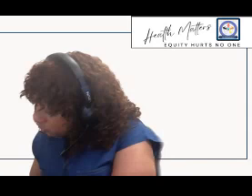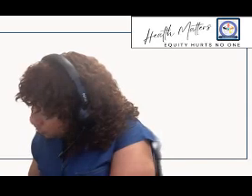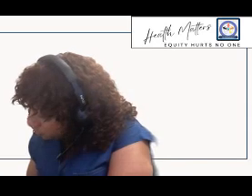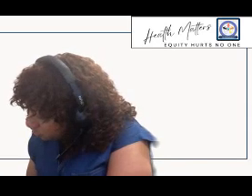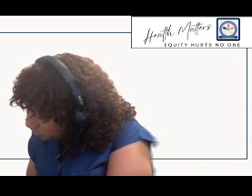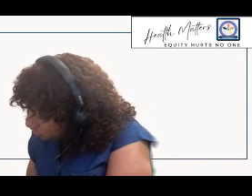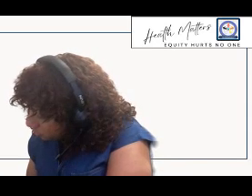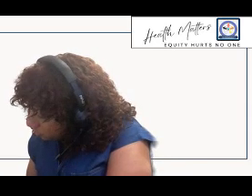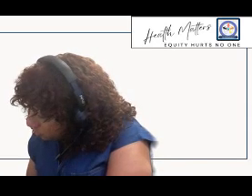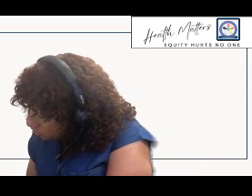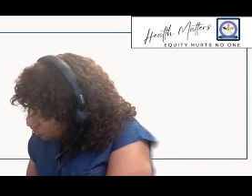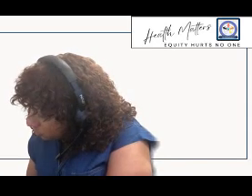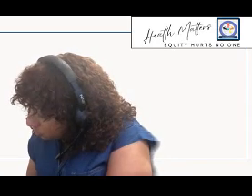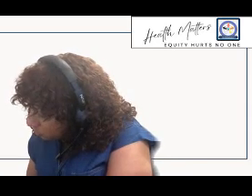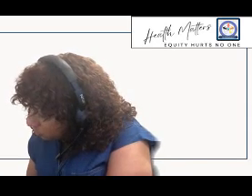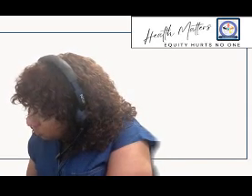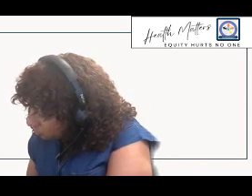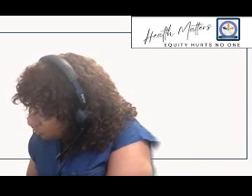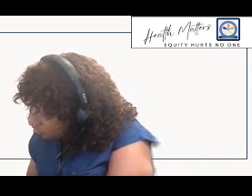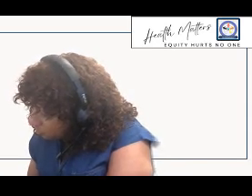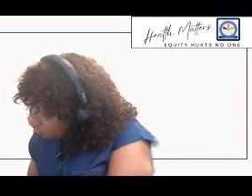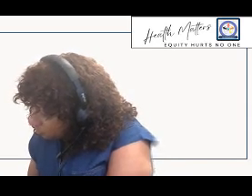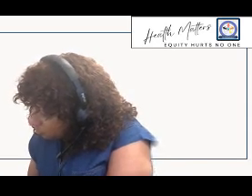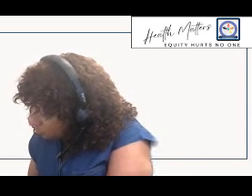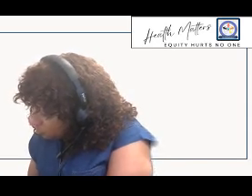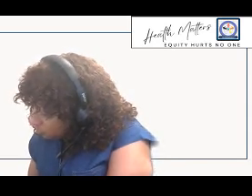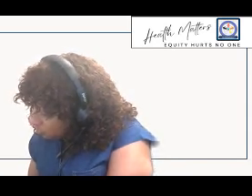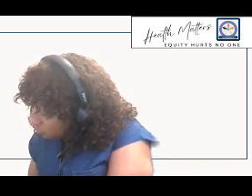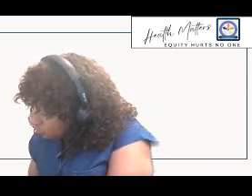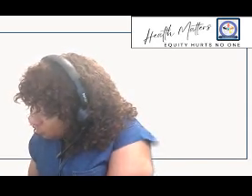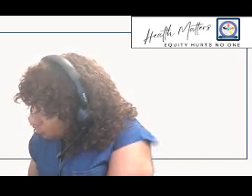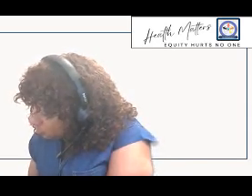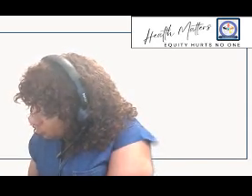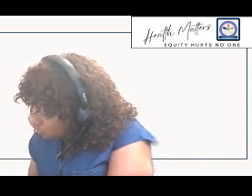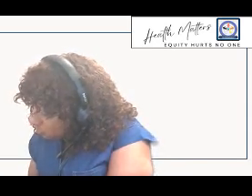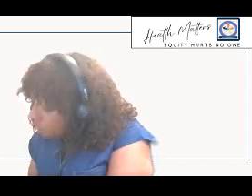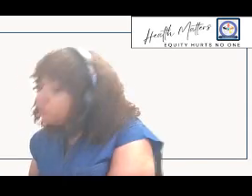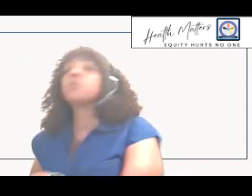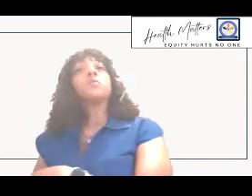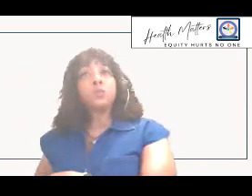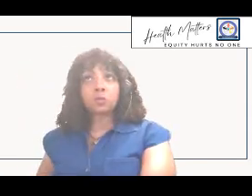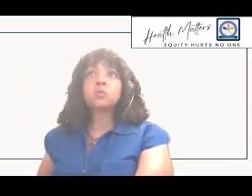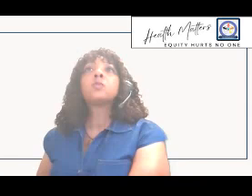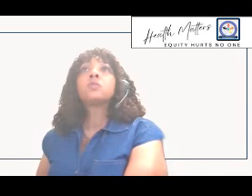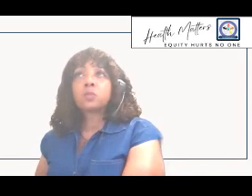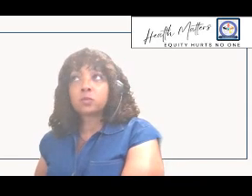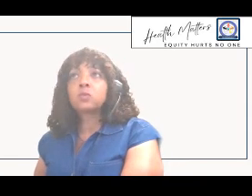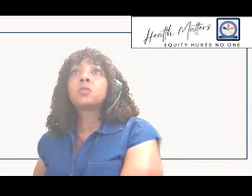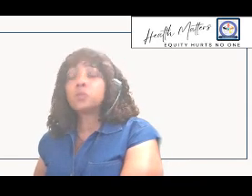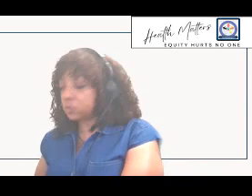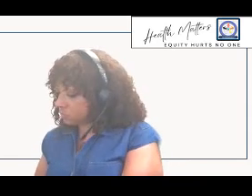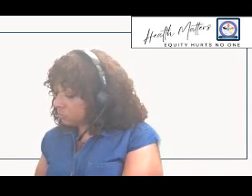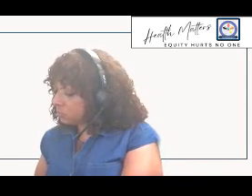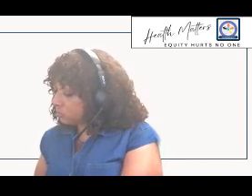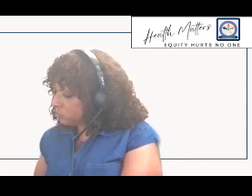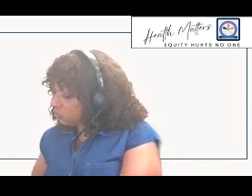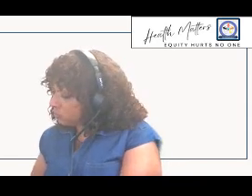for the PACE program, which is the Program for All-Inclusive Care for the Elderly. We have several of